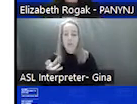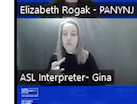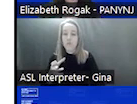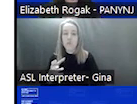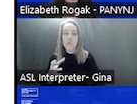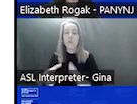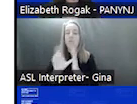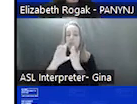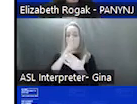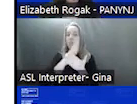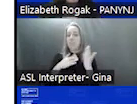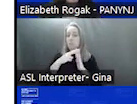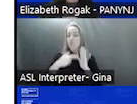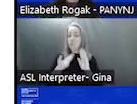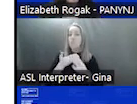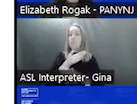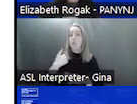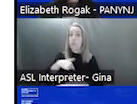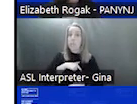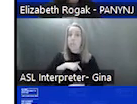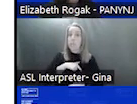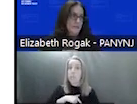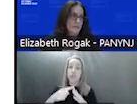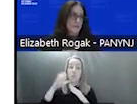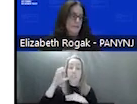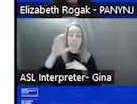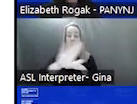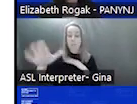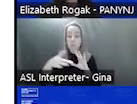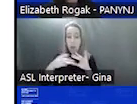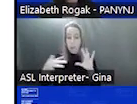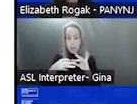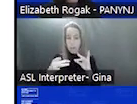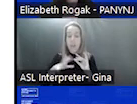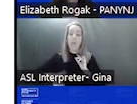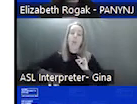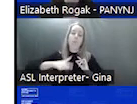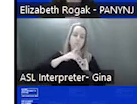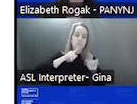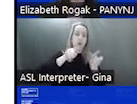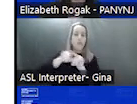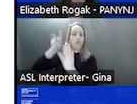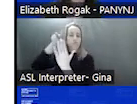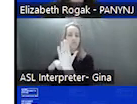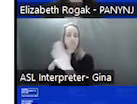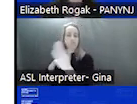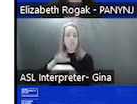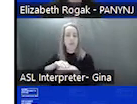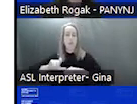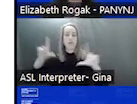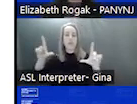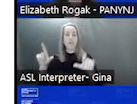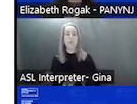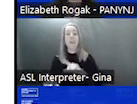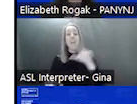hear the comments. The information that I'm about to present is also on your screen. The left side shows how you can make comments this